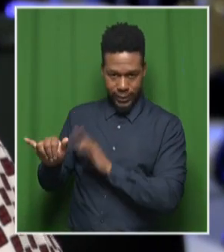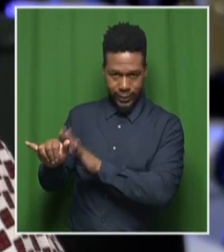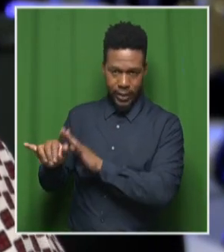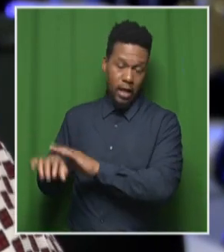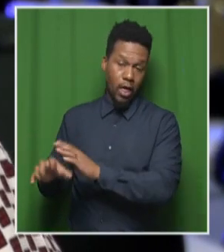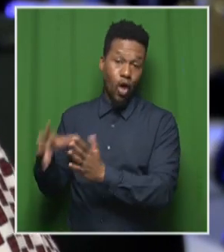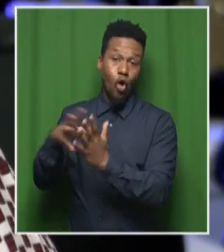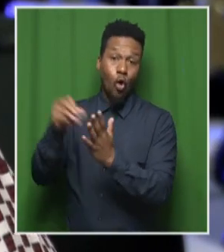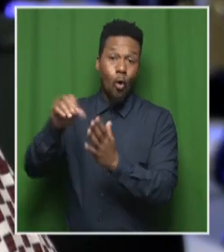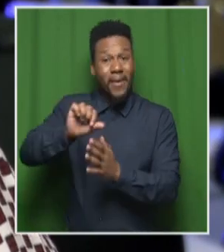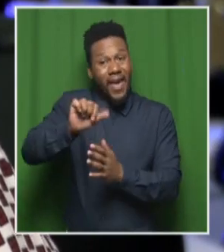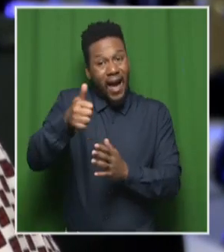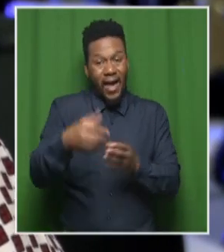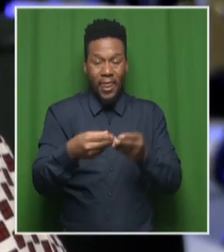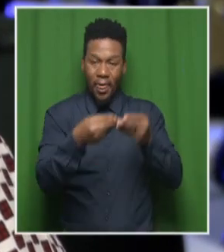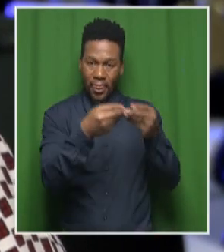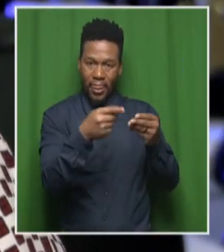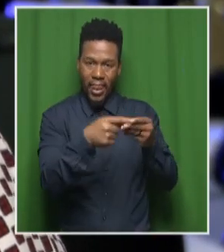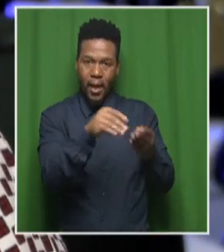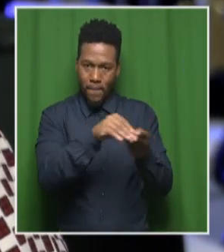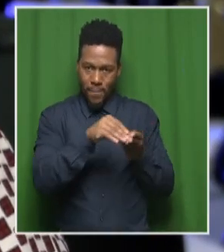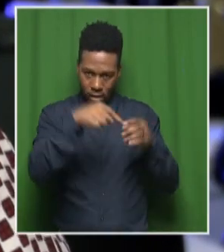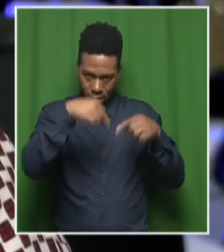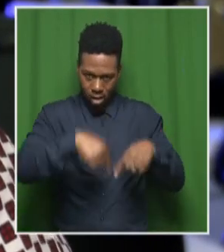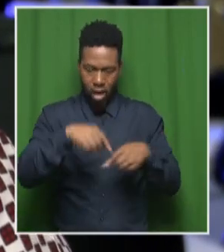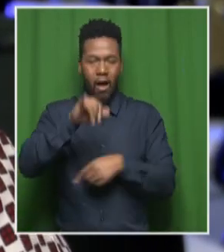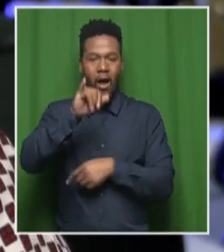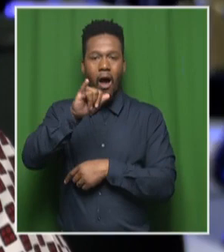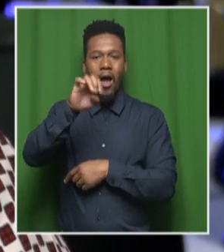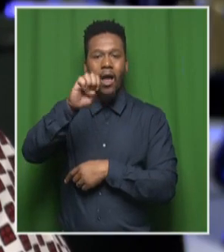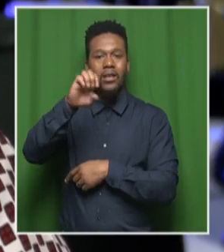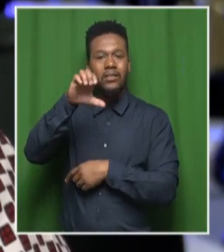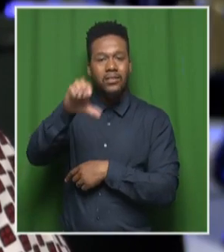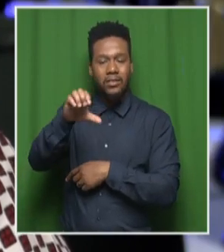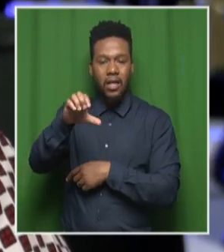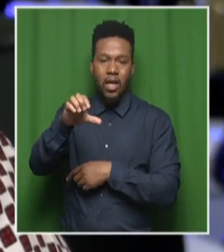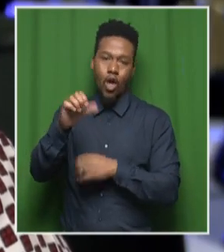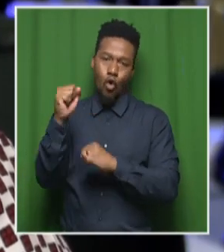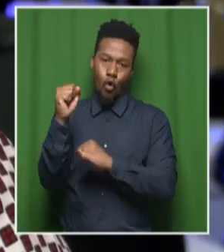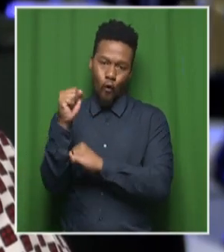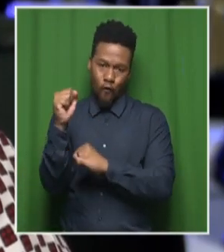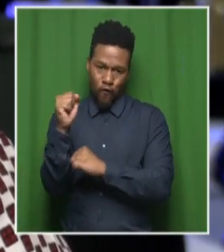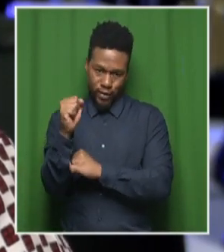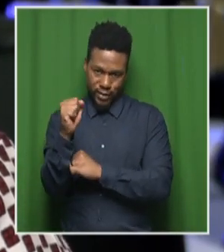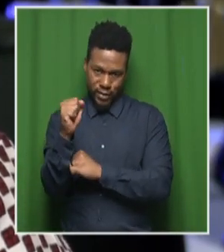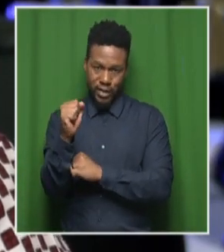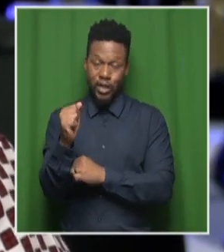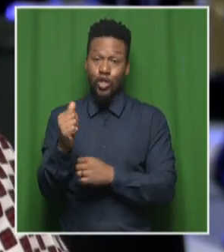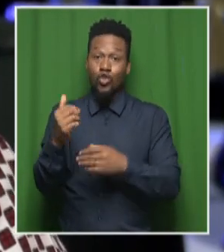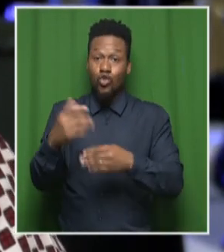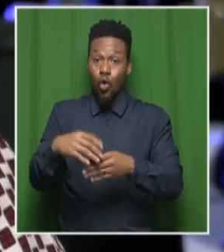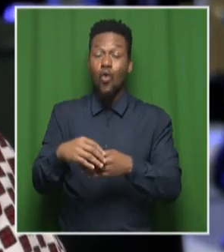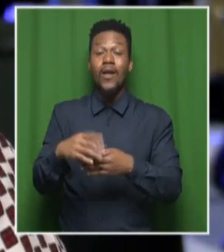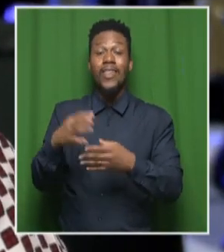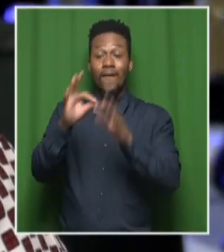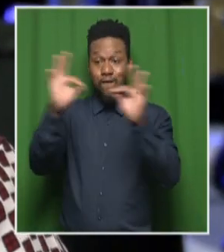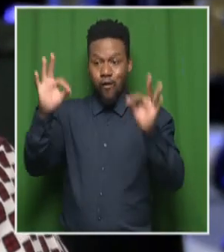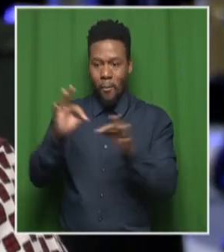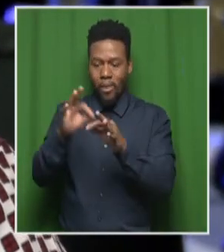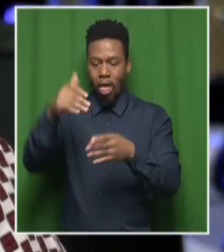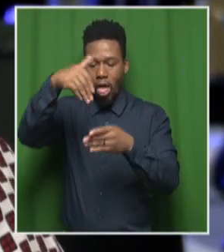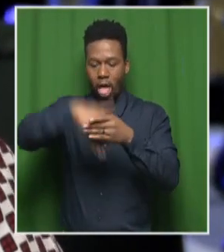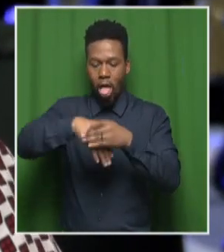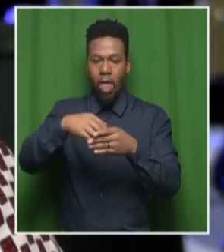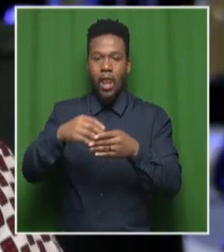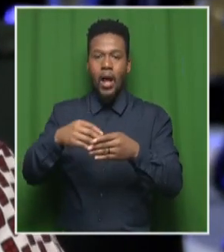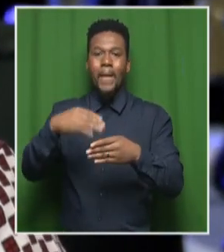is brought to the IS office. It must be brought in a tamper-proof evidence bag. It's a small